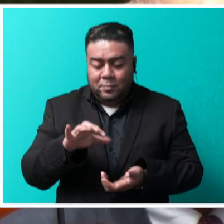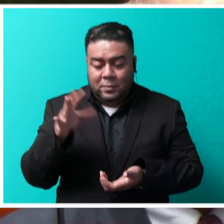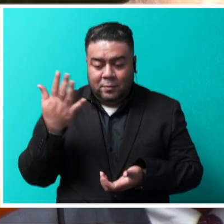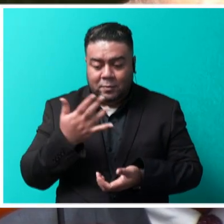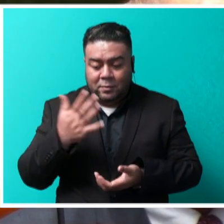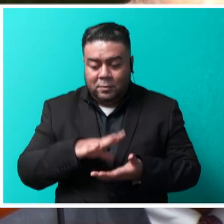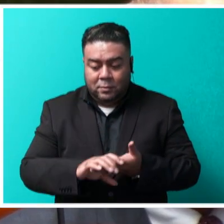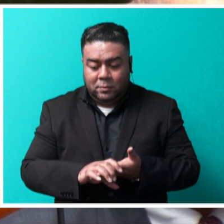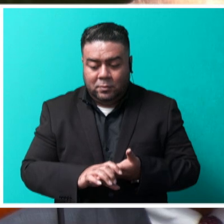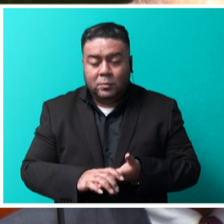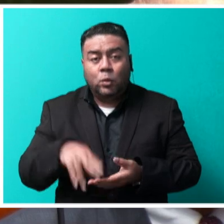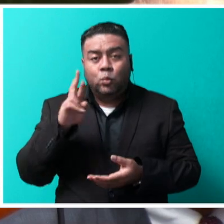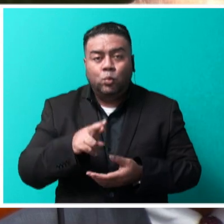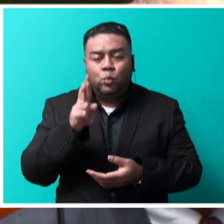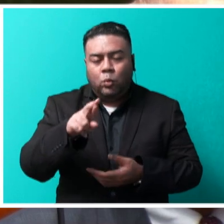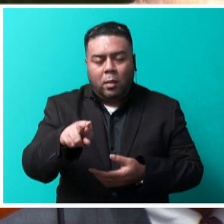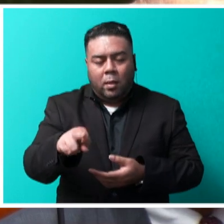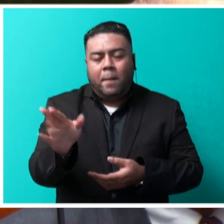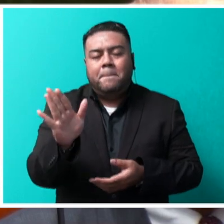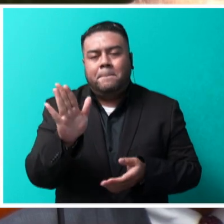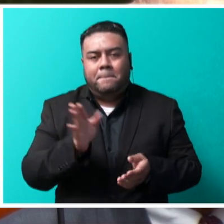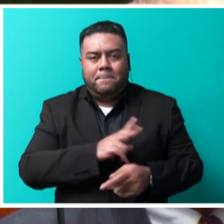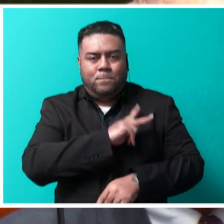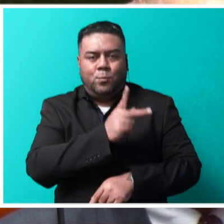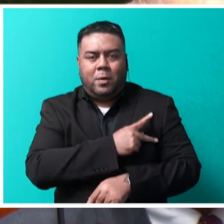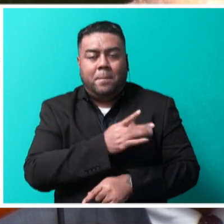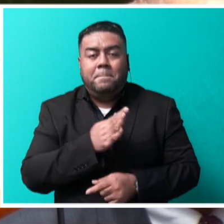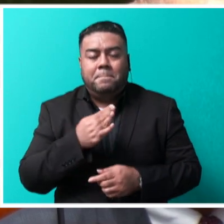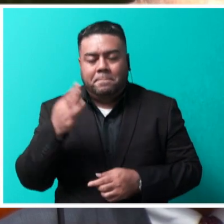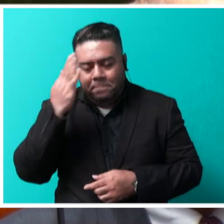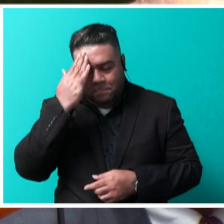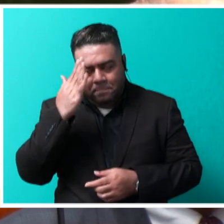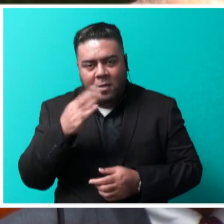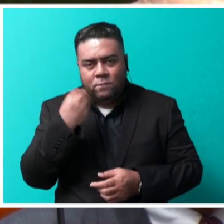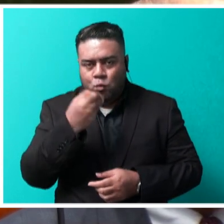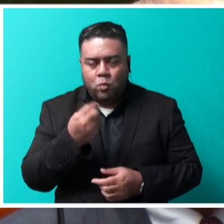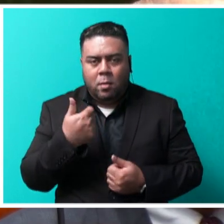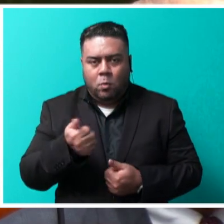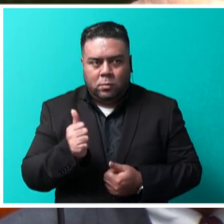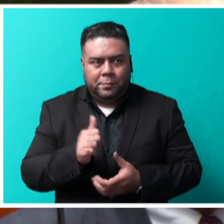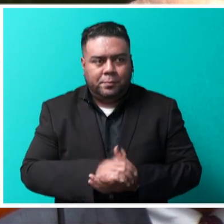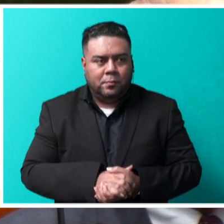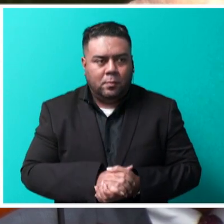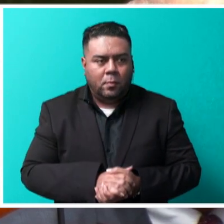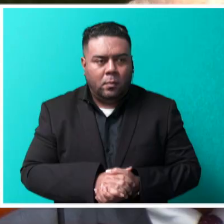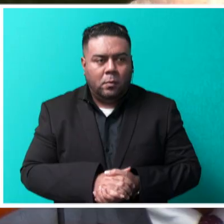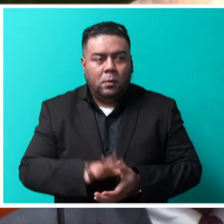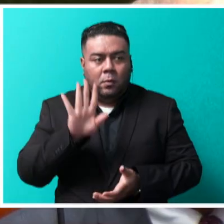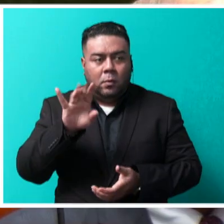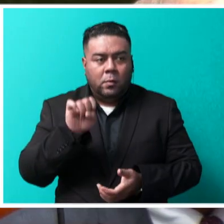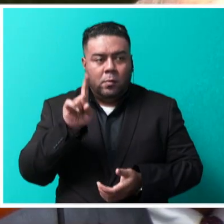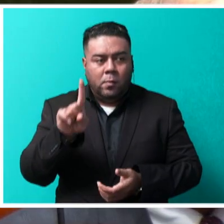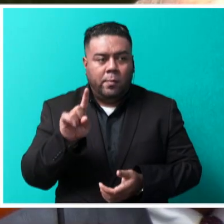$465,615 for the rural pregnant mothers' food allowance. Social pension scheme has received an increase of $4.16 million